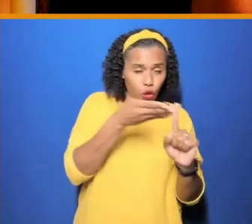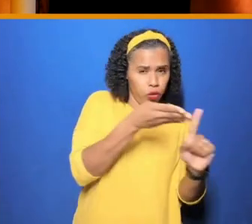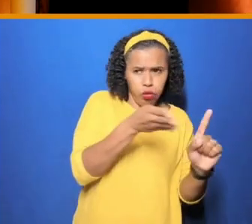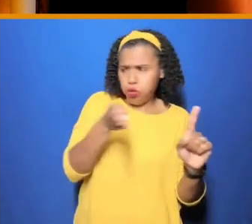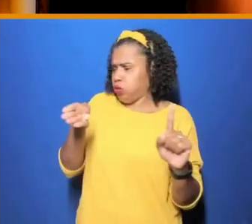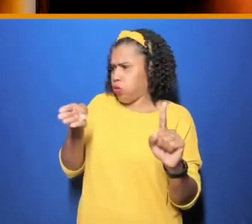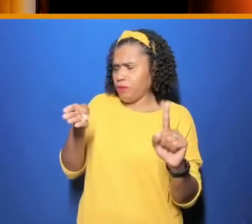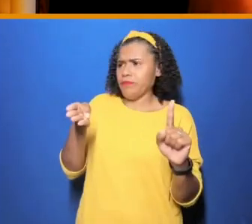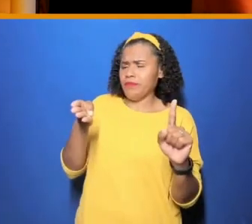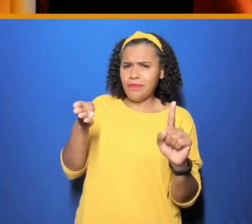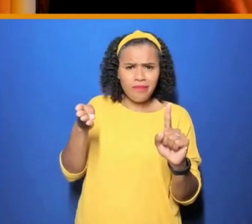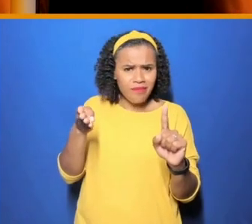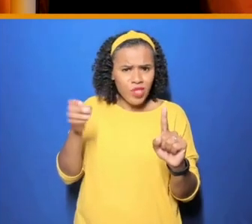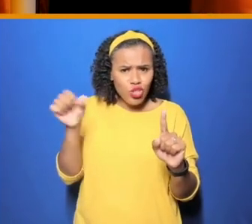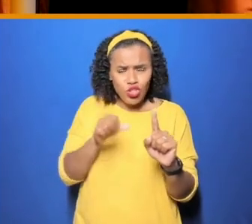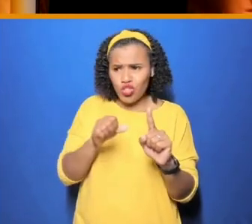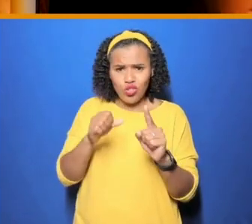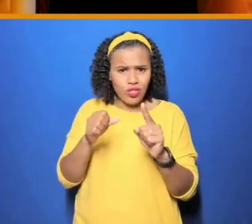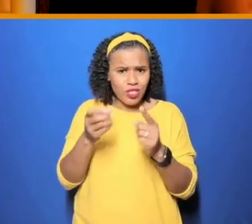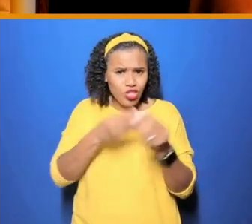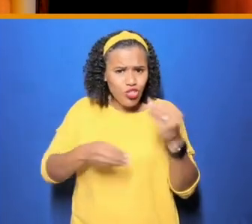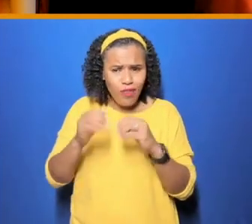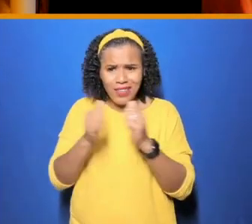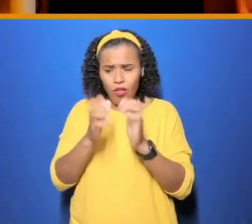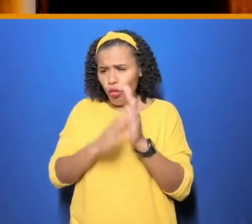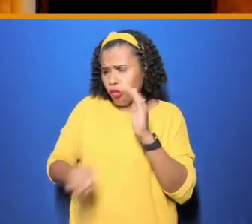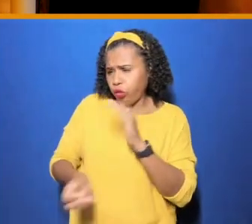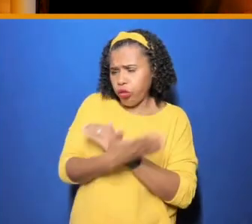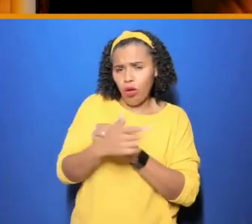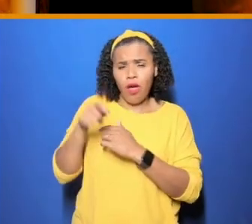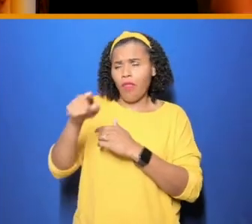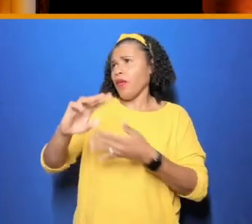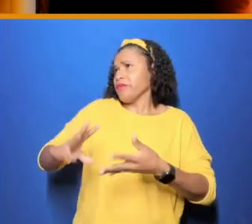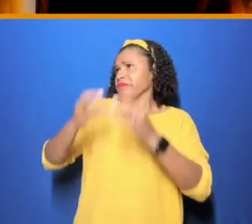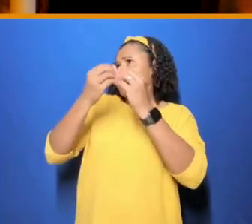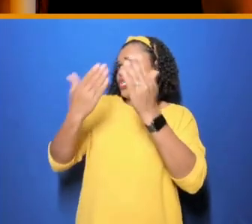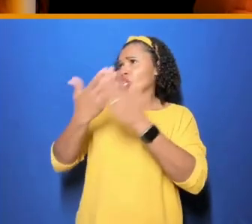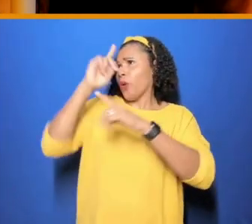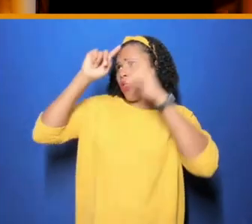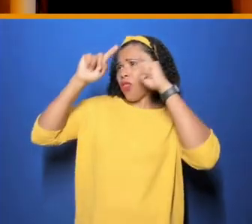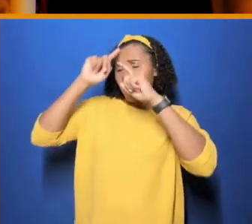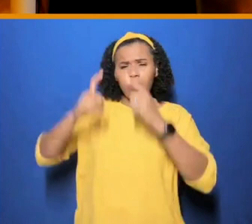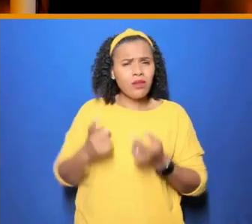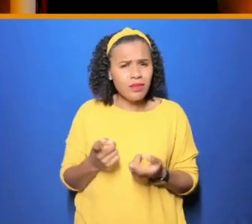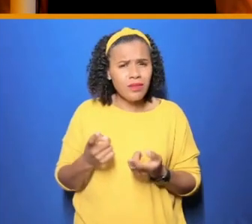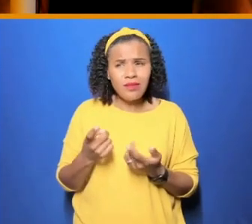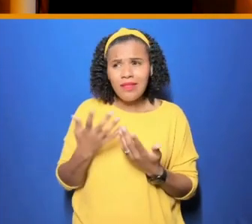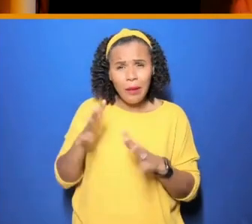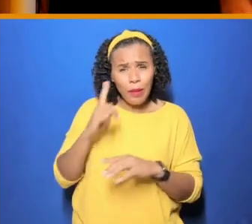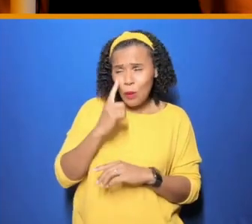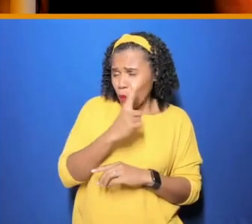roll over trade deals or put new ones together. As has been pointed out very,